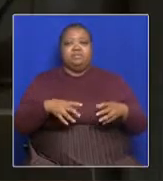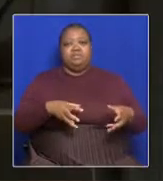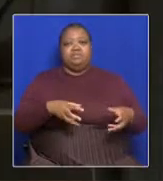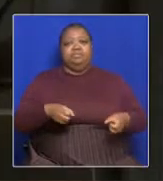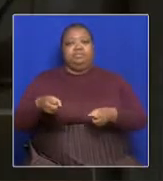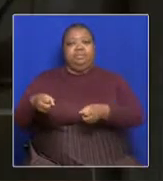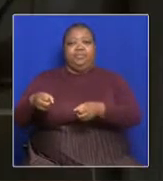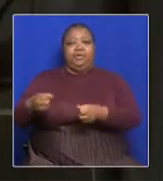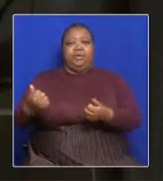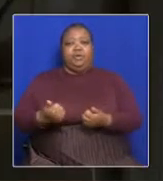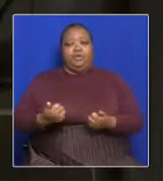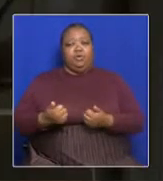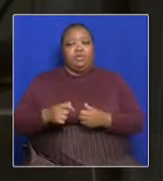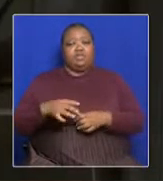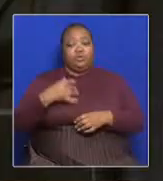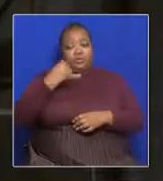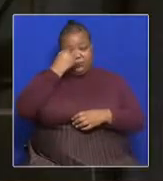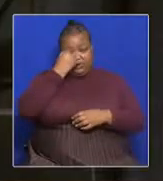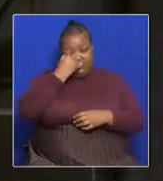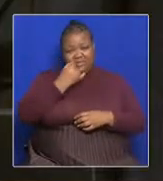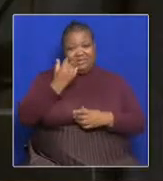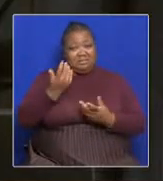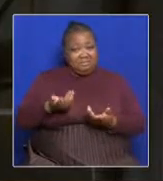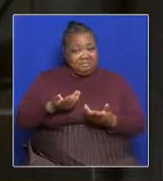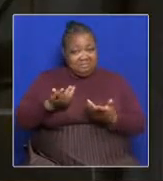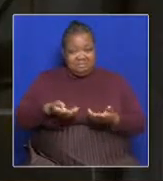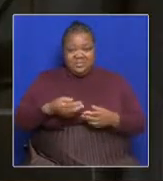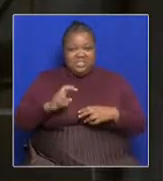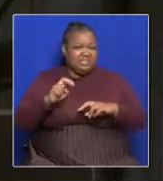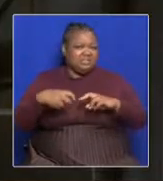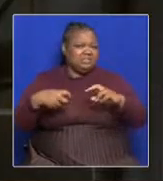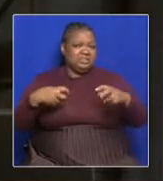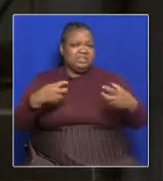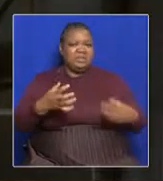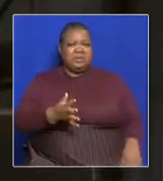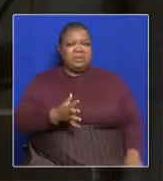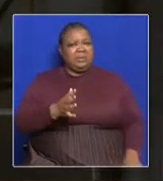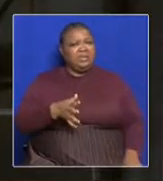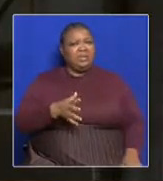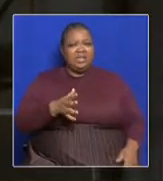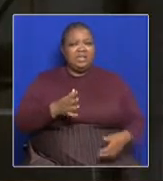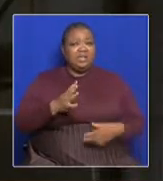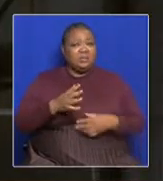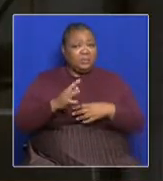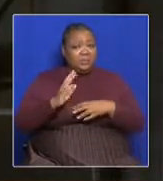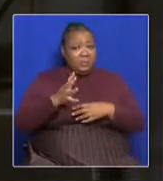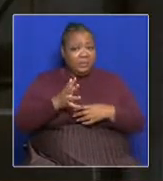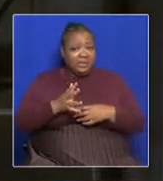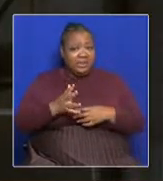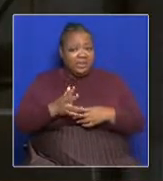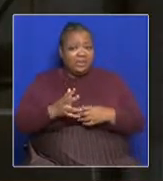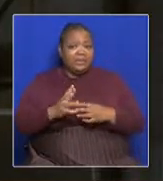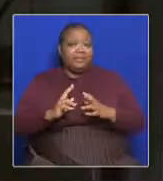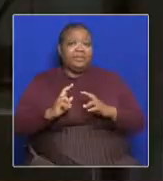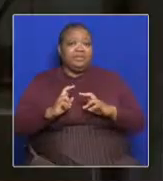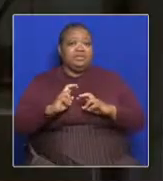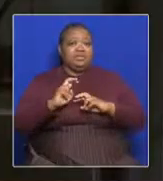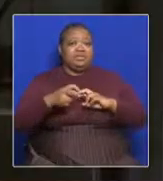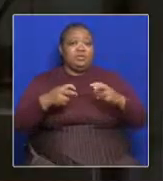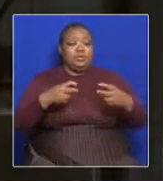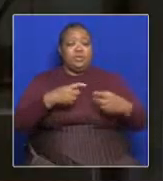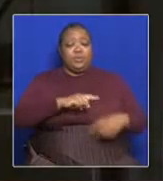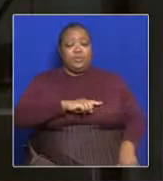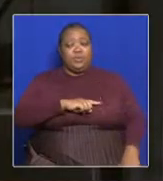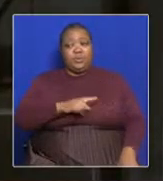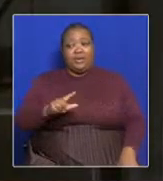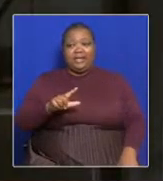version were destined to be stolen. Their fate was to be stolen because that lab doesn't have capacity for